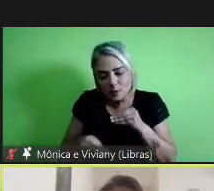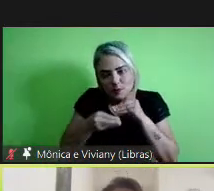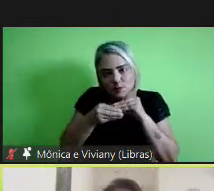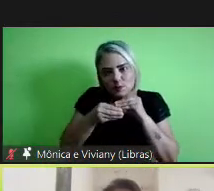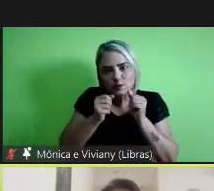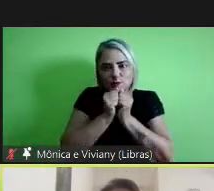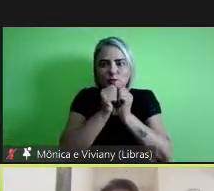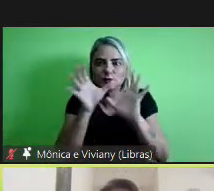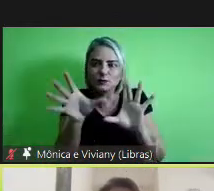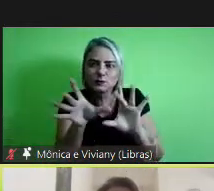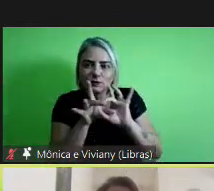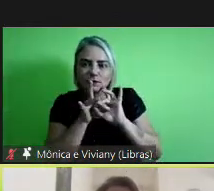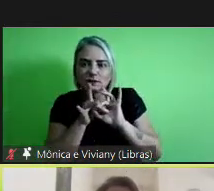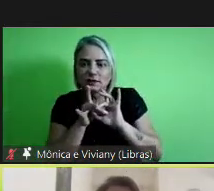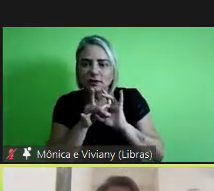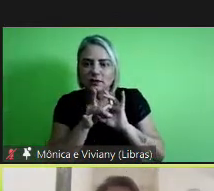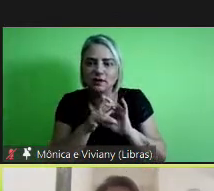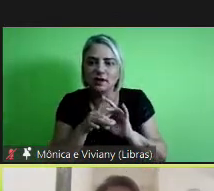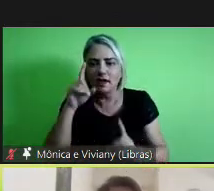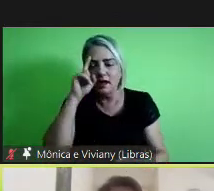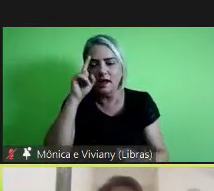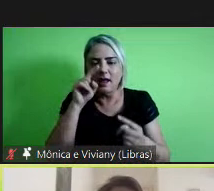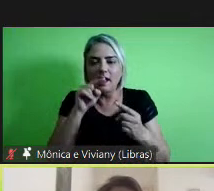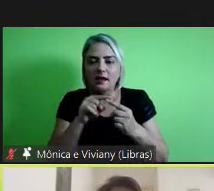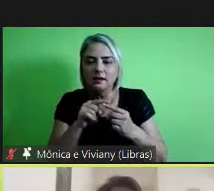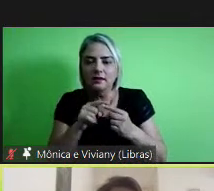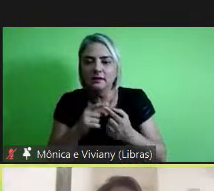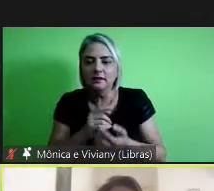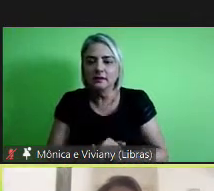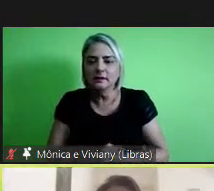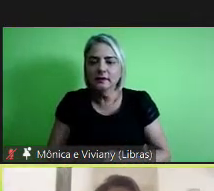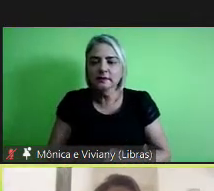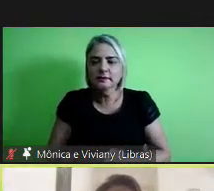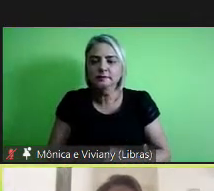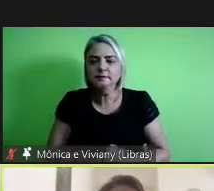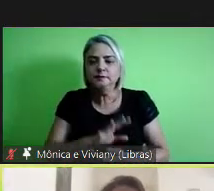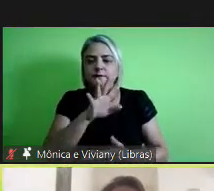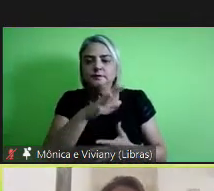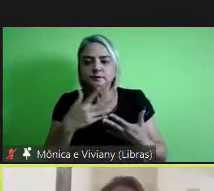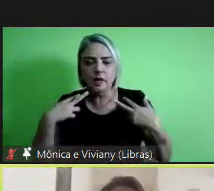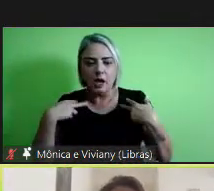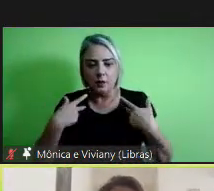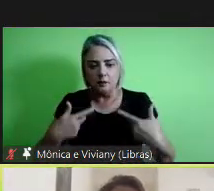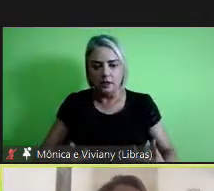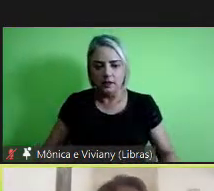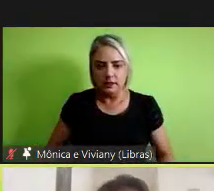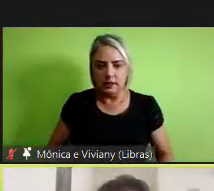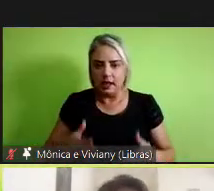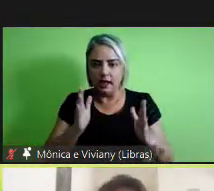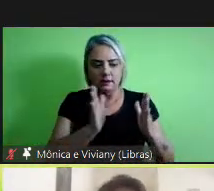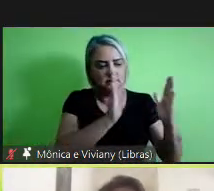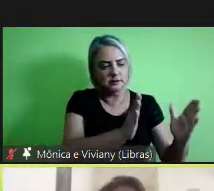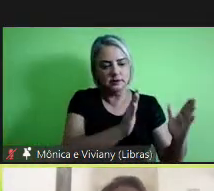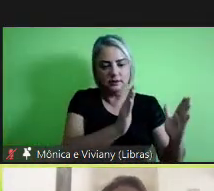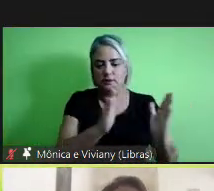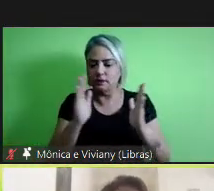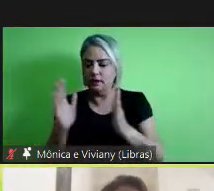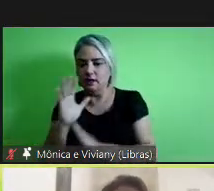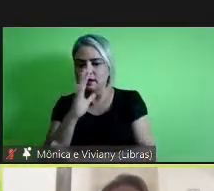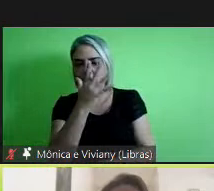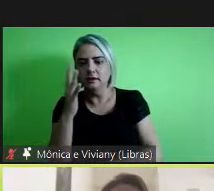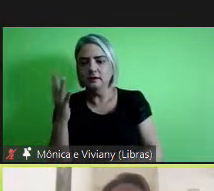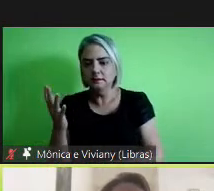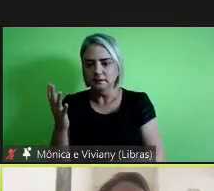disconnected to their reality. And I like using a picture of